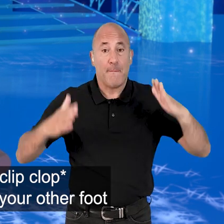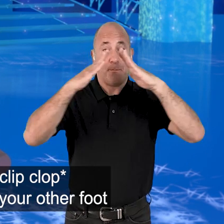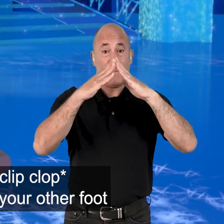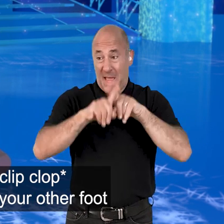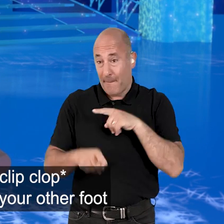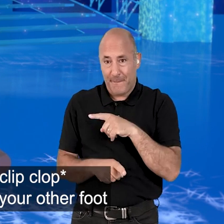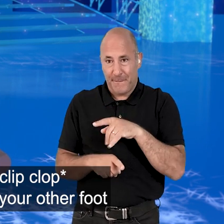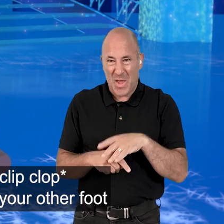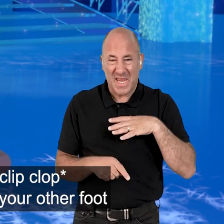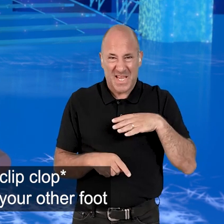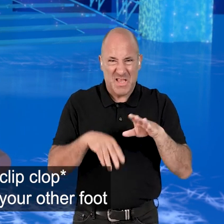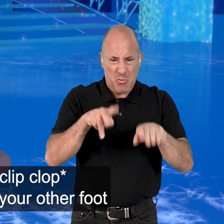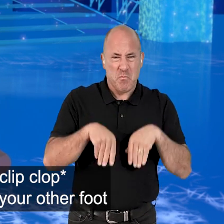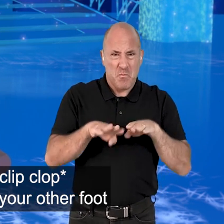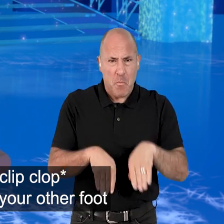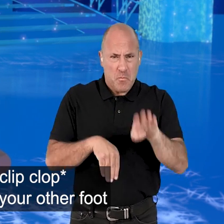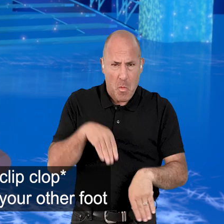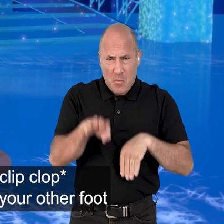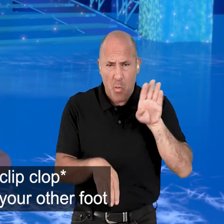up high.